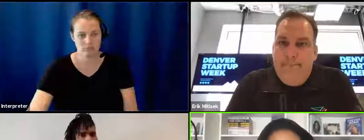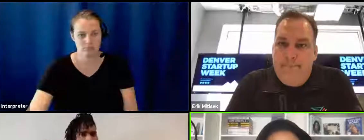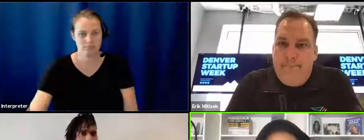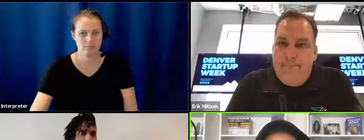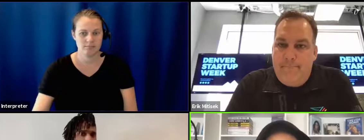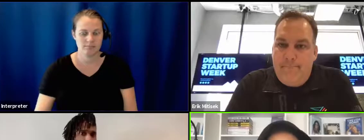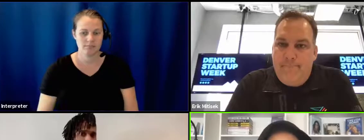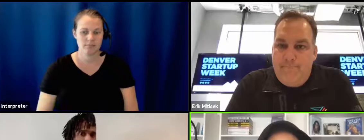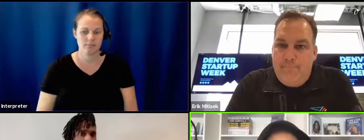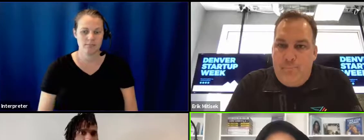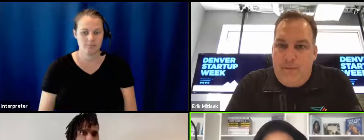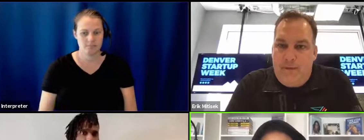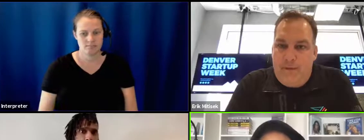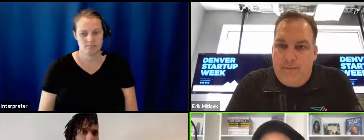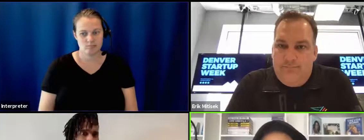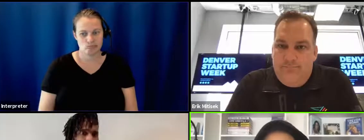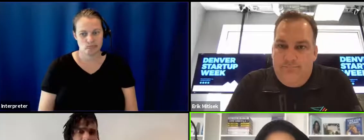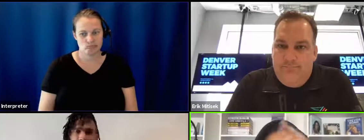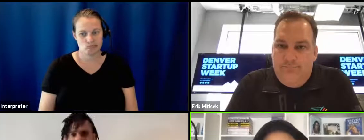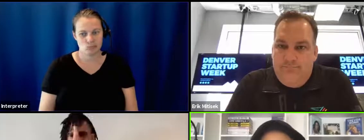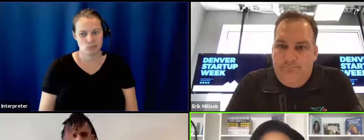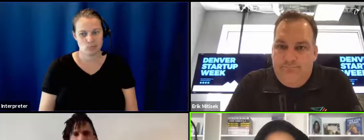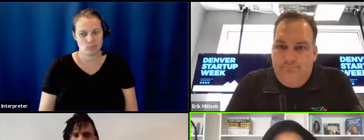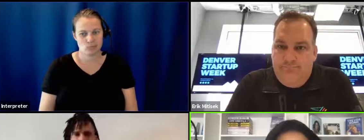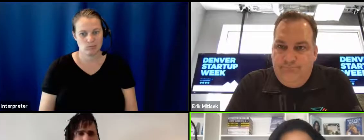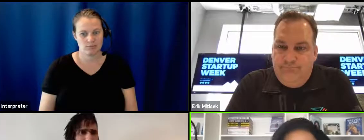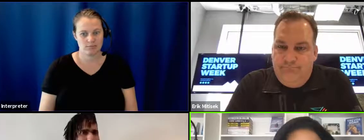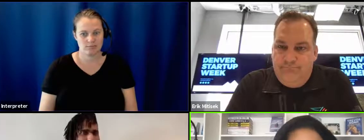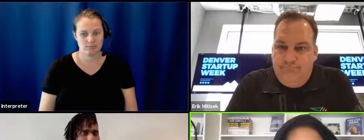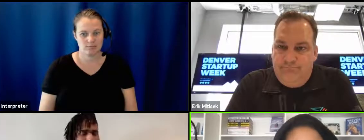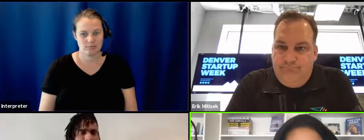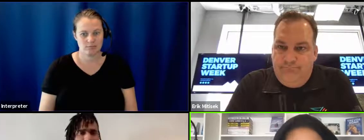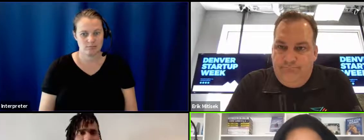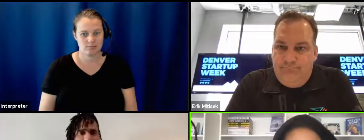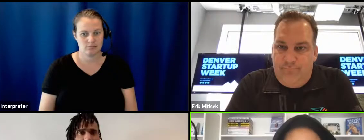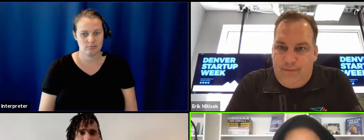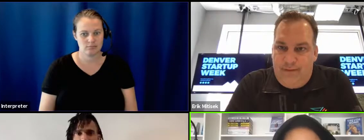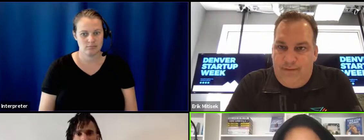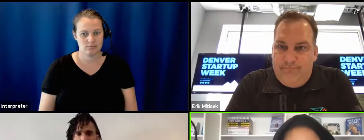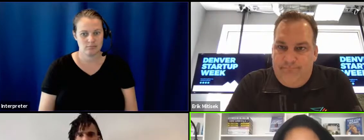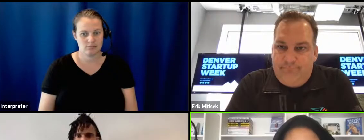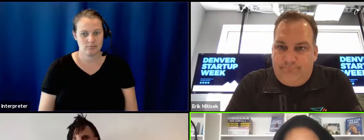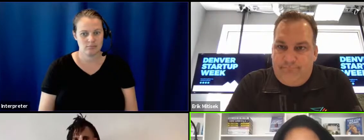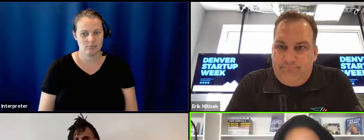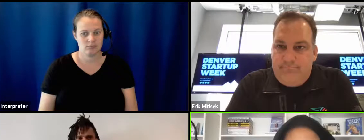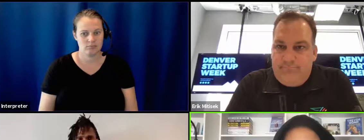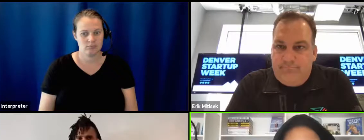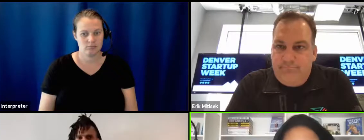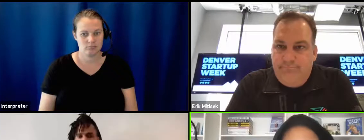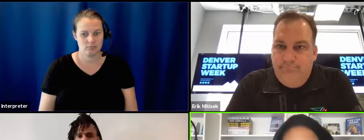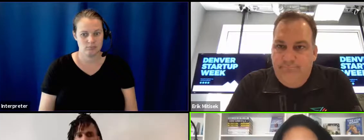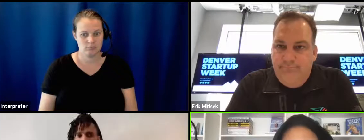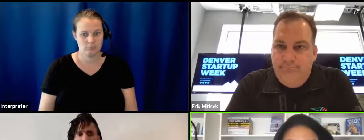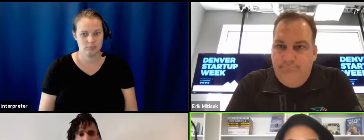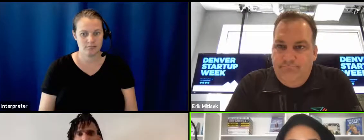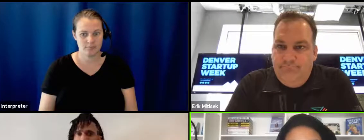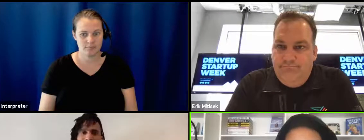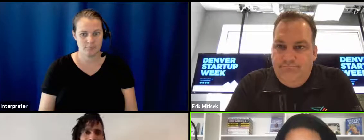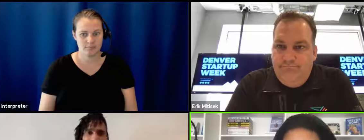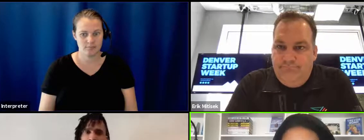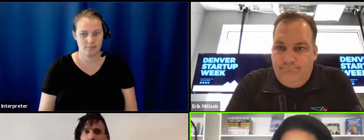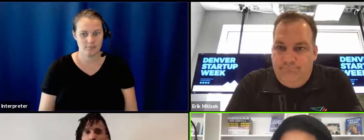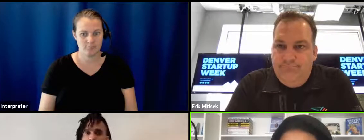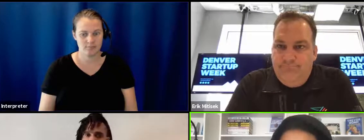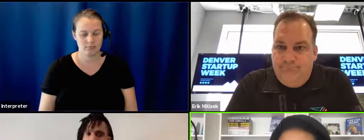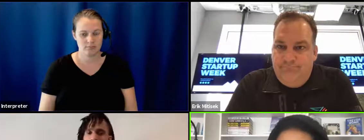Think of, it's just a straightforward, like a straightforward view of it. So it doesn't have to be what you've done with a